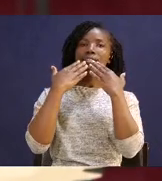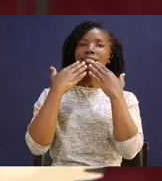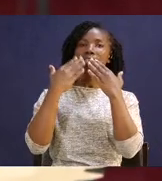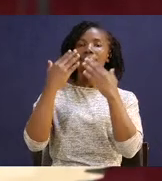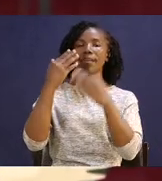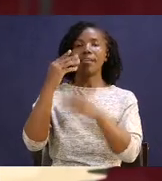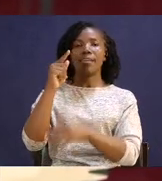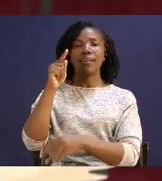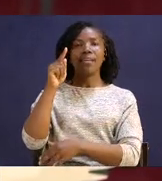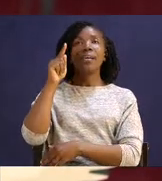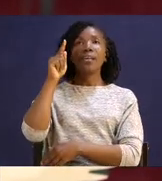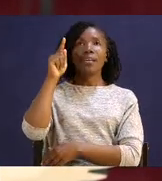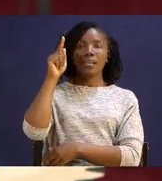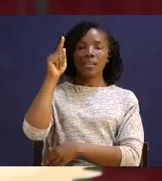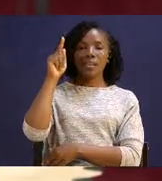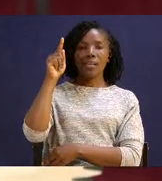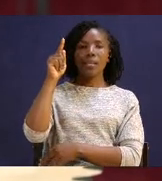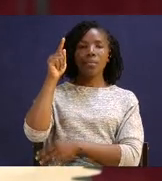sante